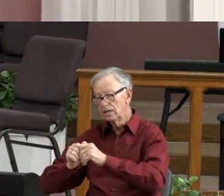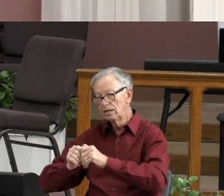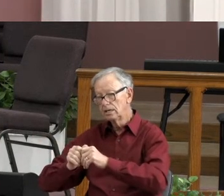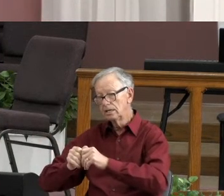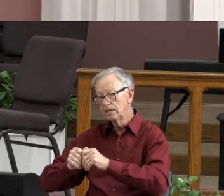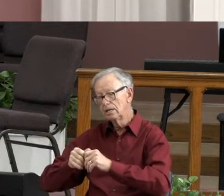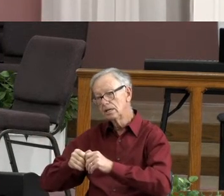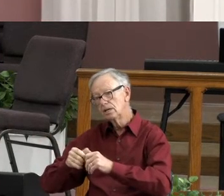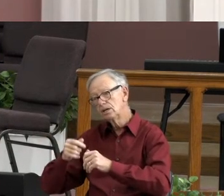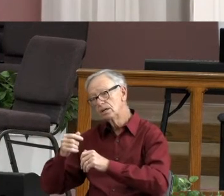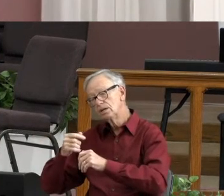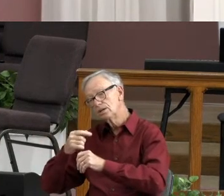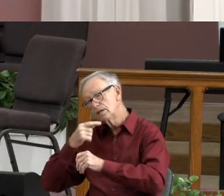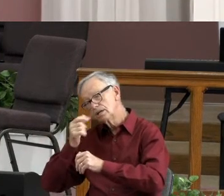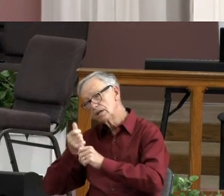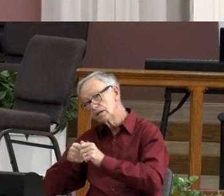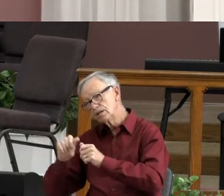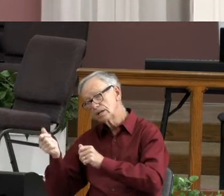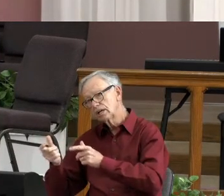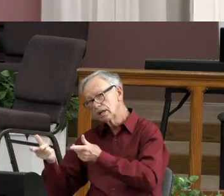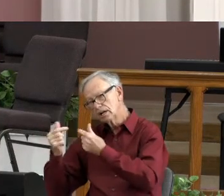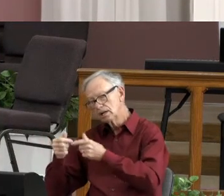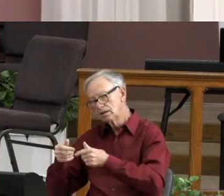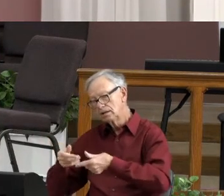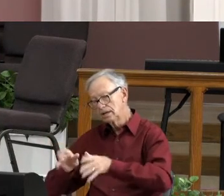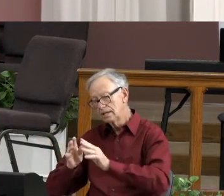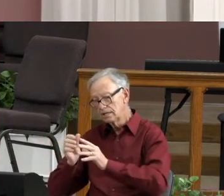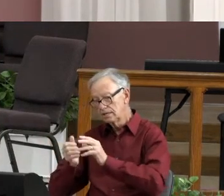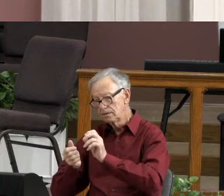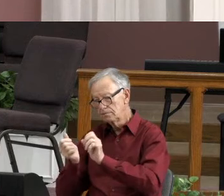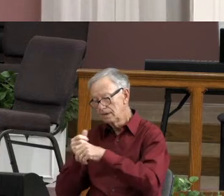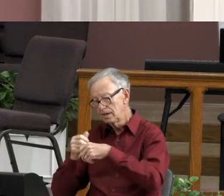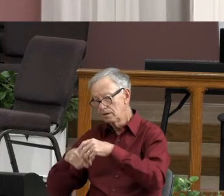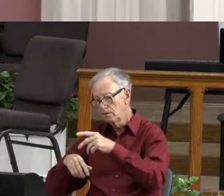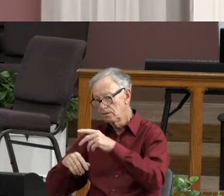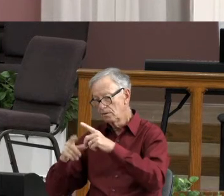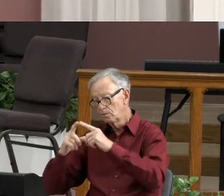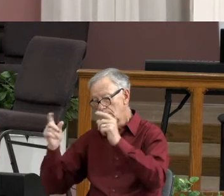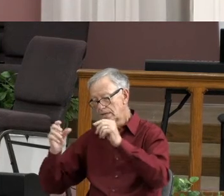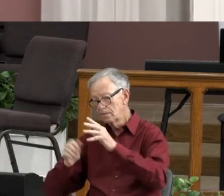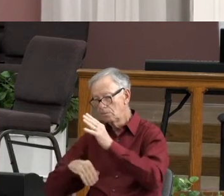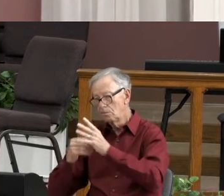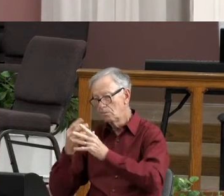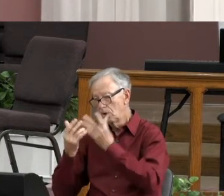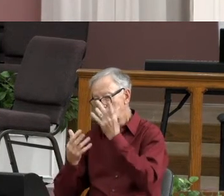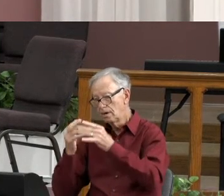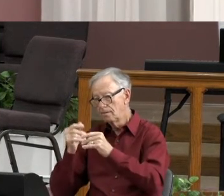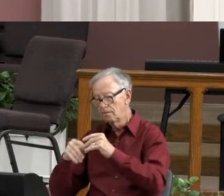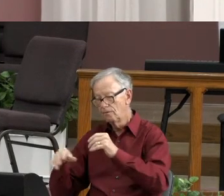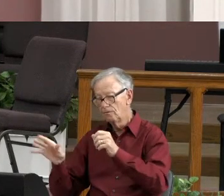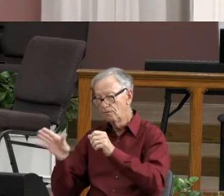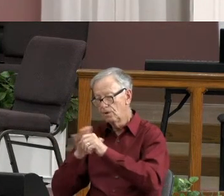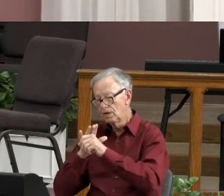to one another, "Come, let us make bricks and burn them thoroughly." And they used